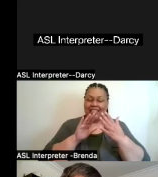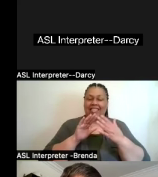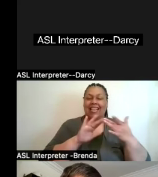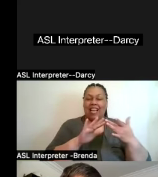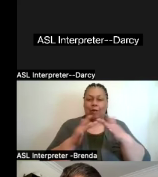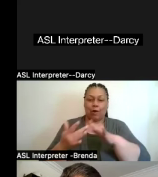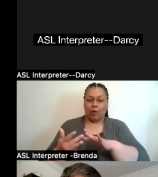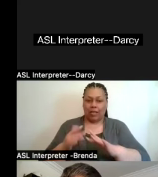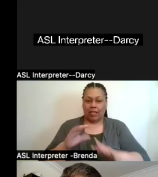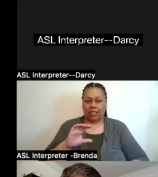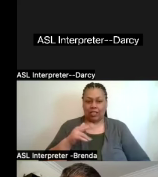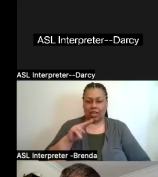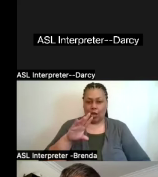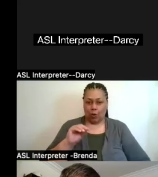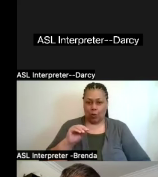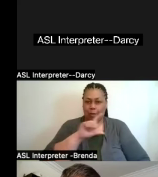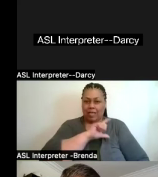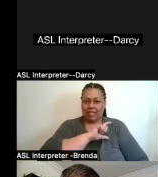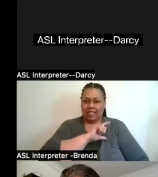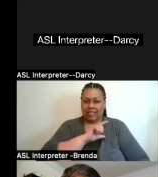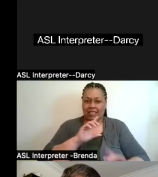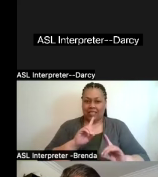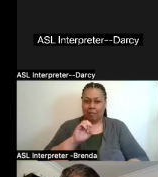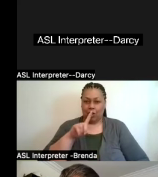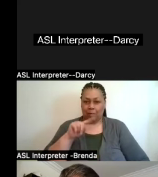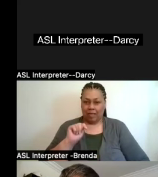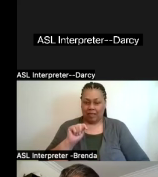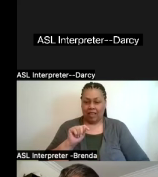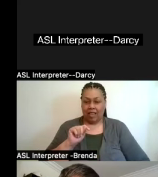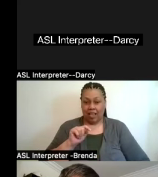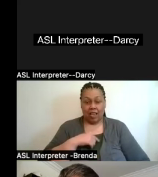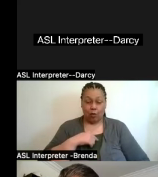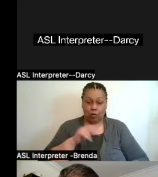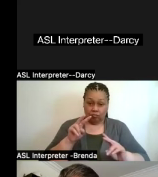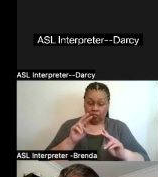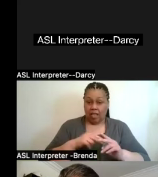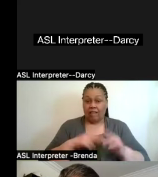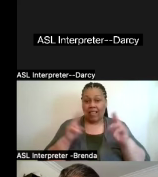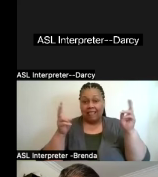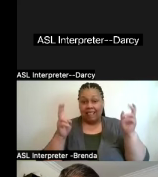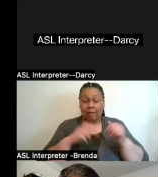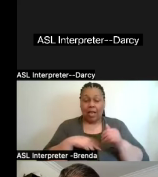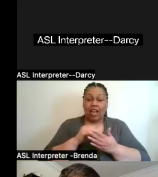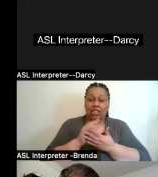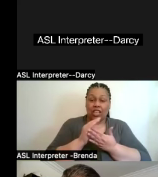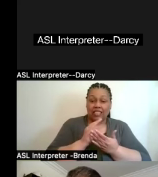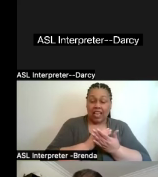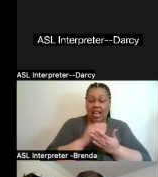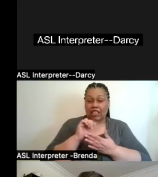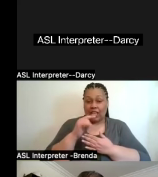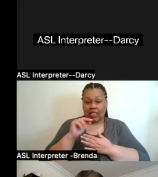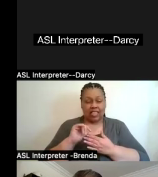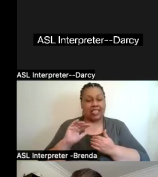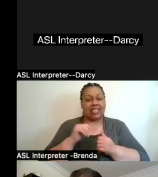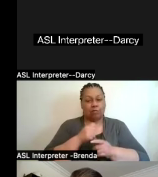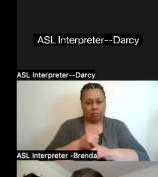will be at the Chino Police Department, and we're looking to have the theme and the agenda for that date will be the 5th anniversary